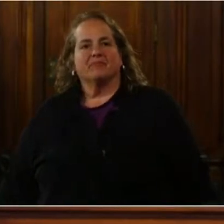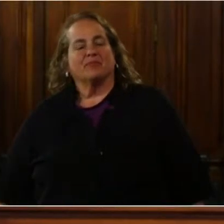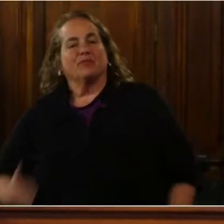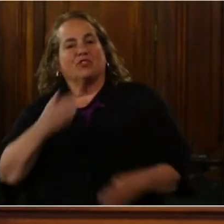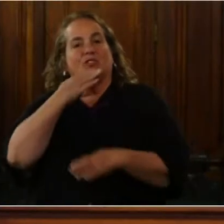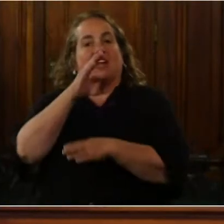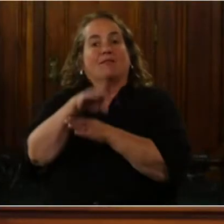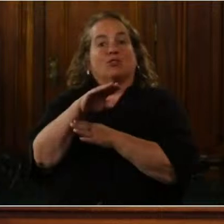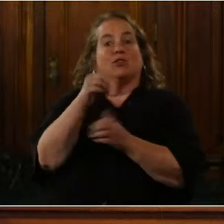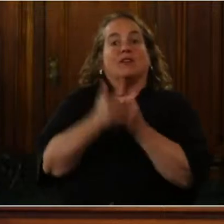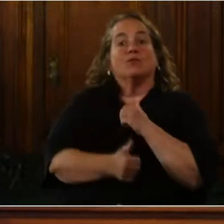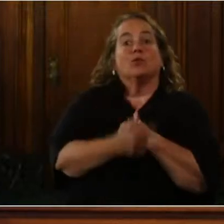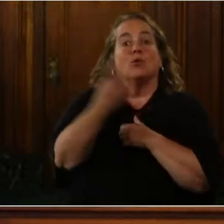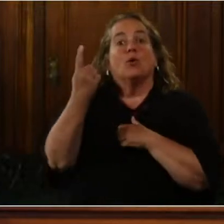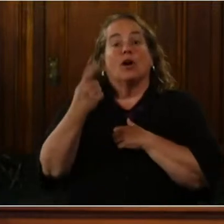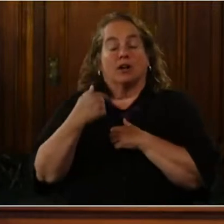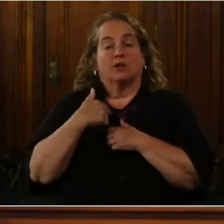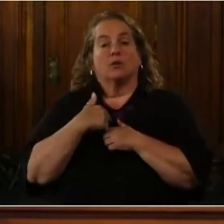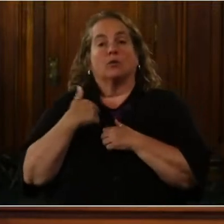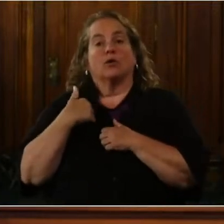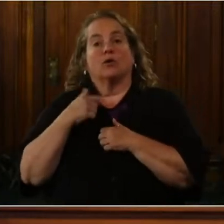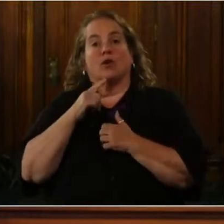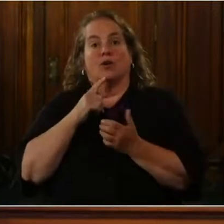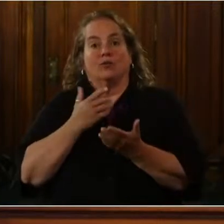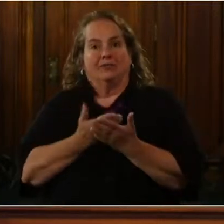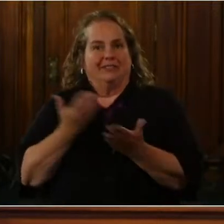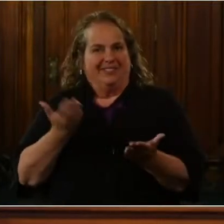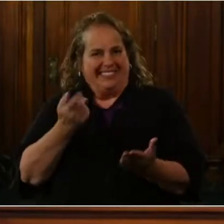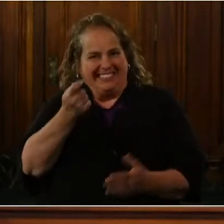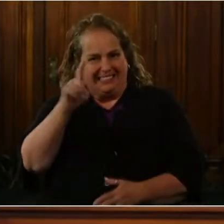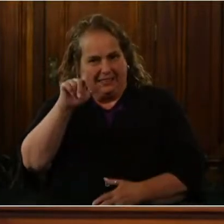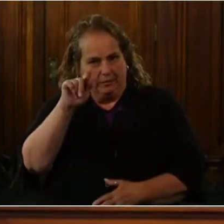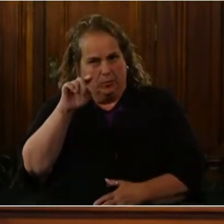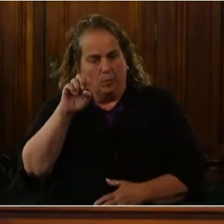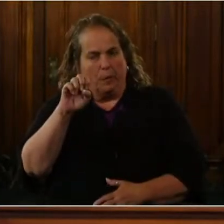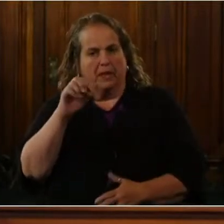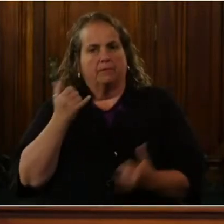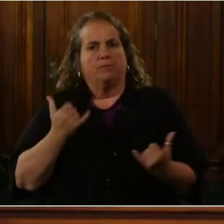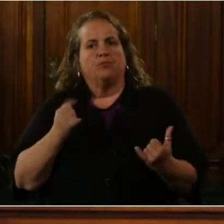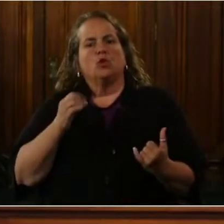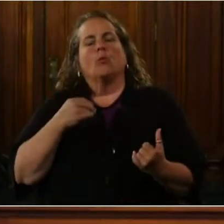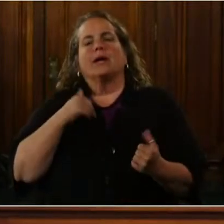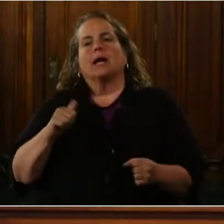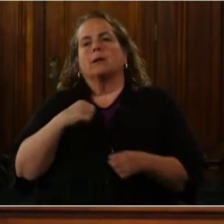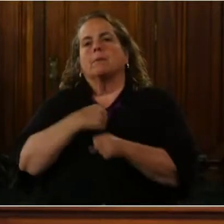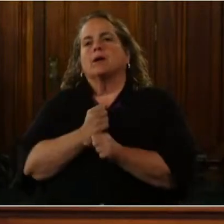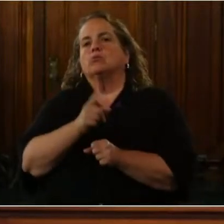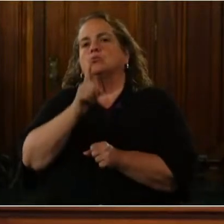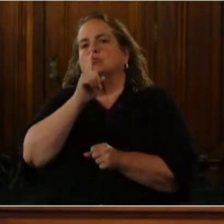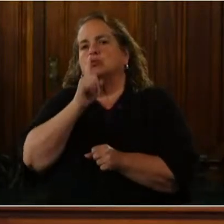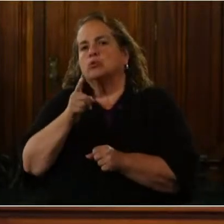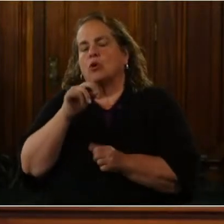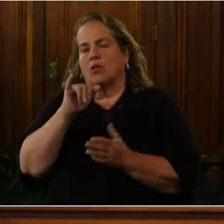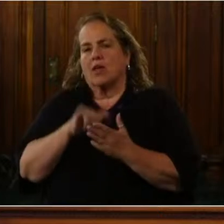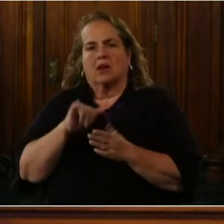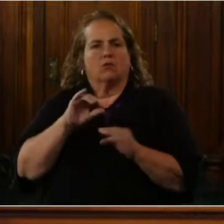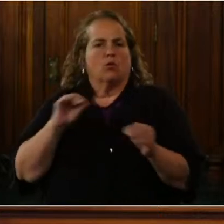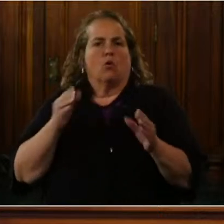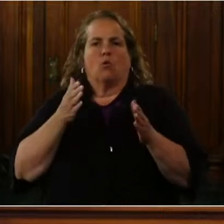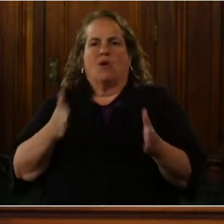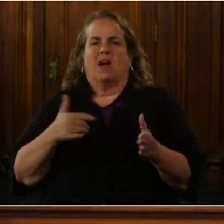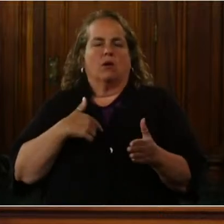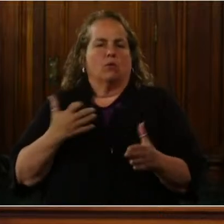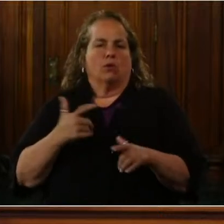Good afternoon, everybody. We're coming to you a little later today so that we can make sure that in no way would